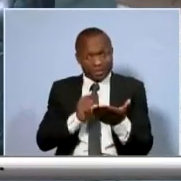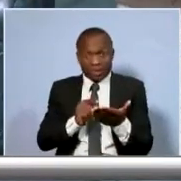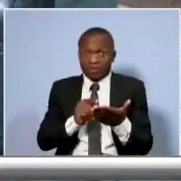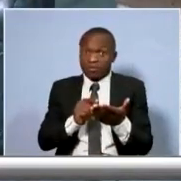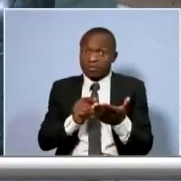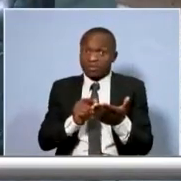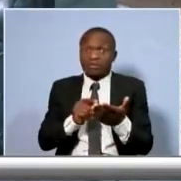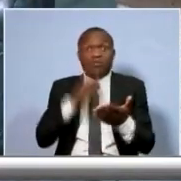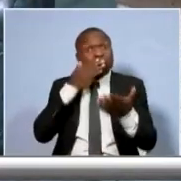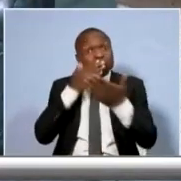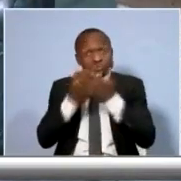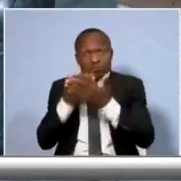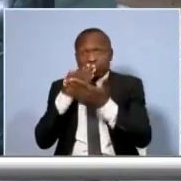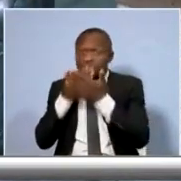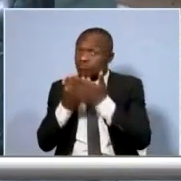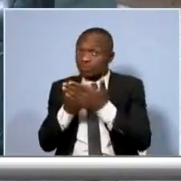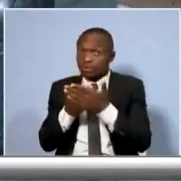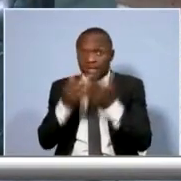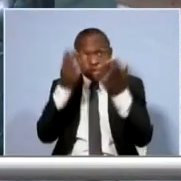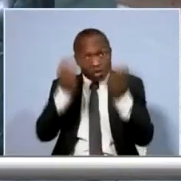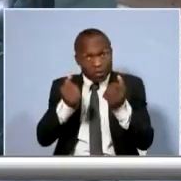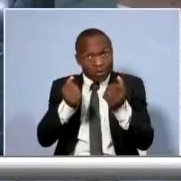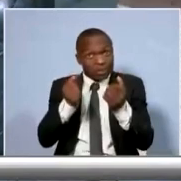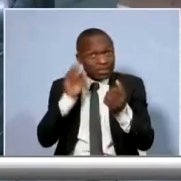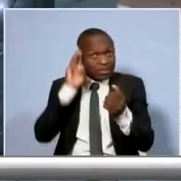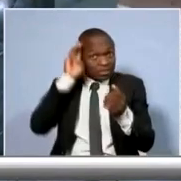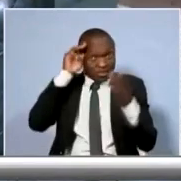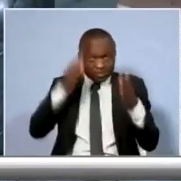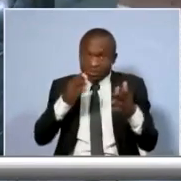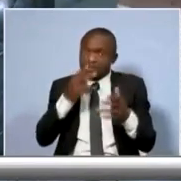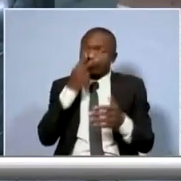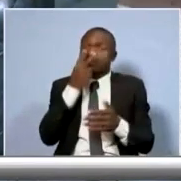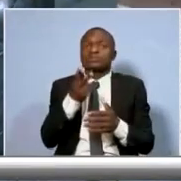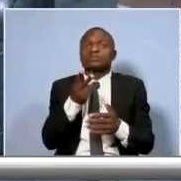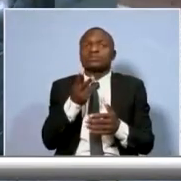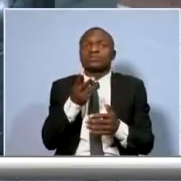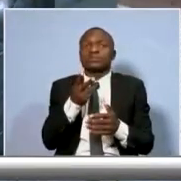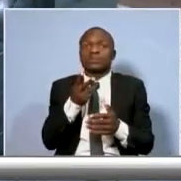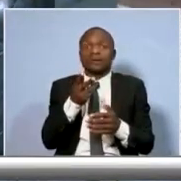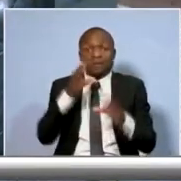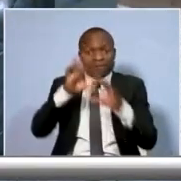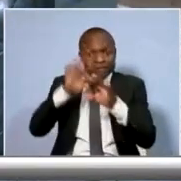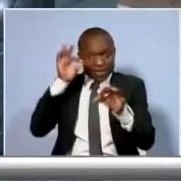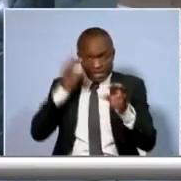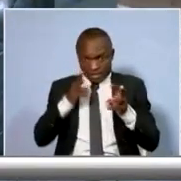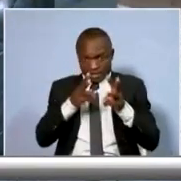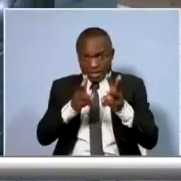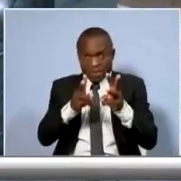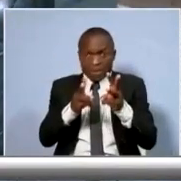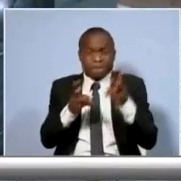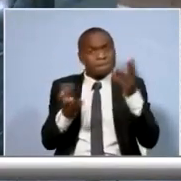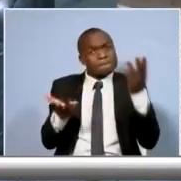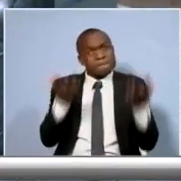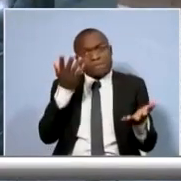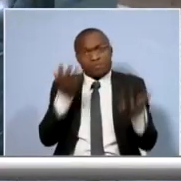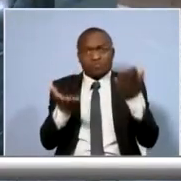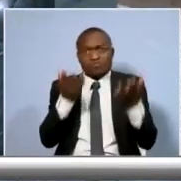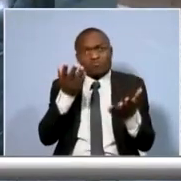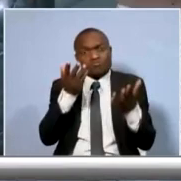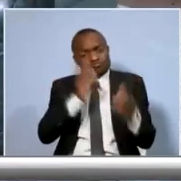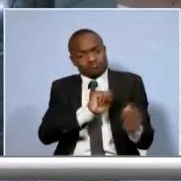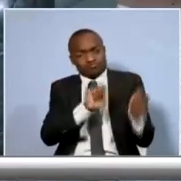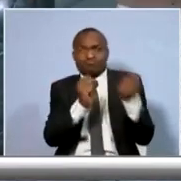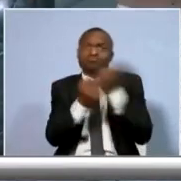it's non-controversial, and I would like the minister to look at it from finding a way of probably